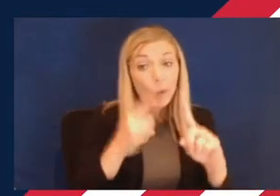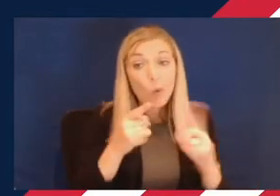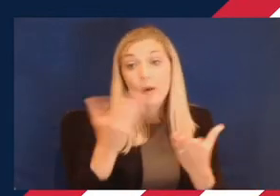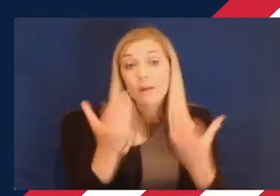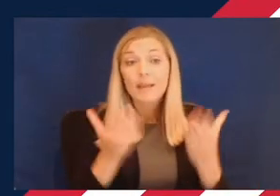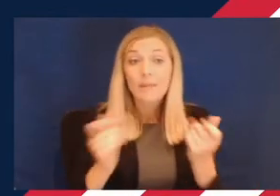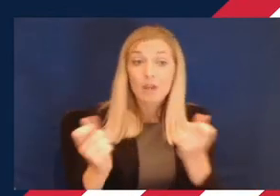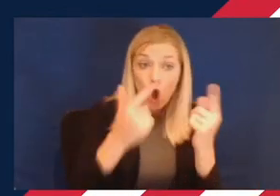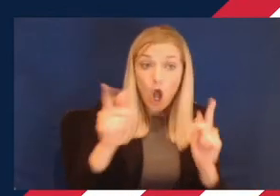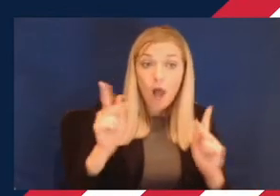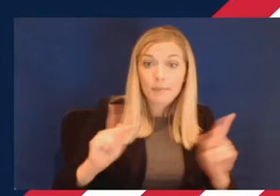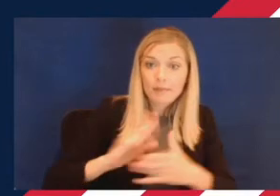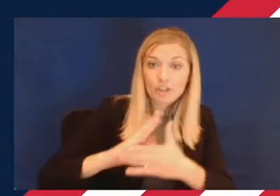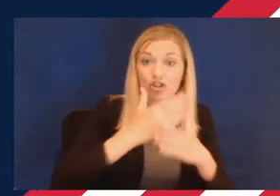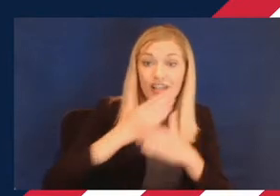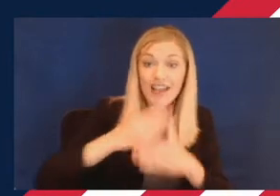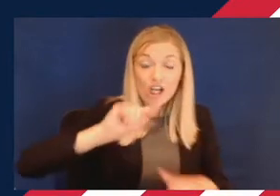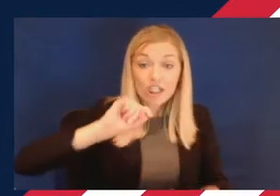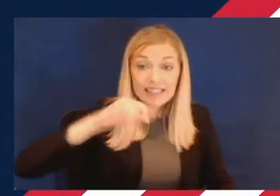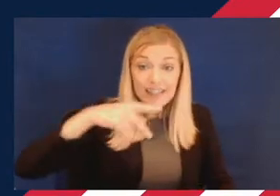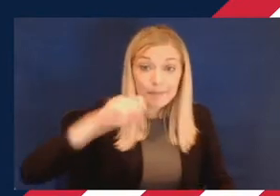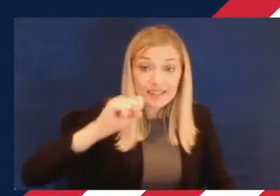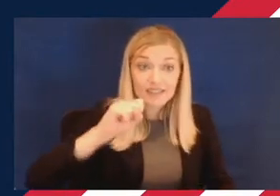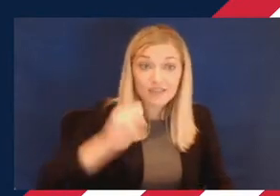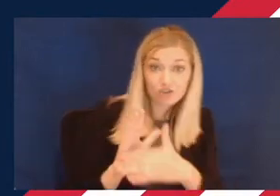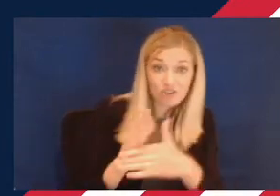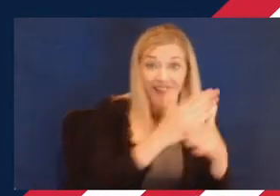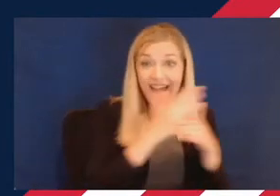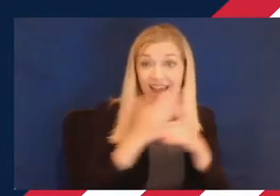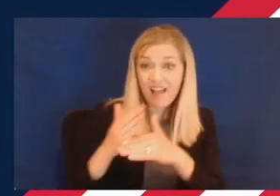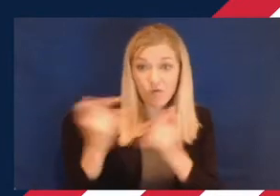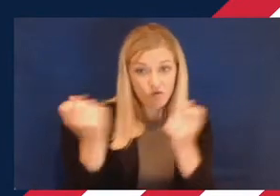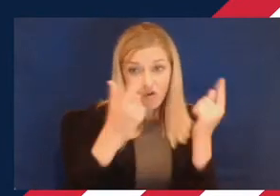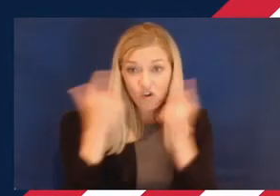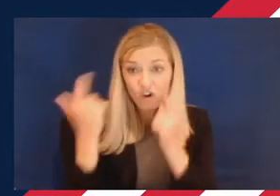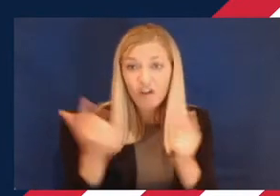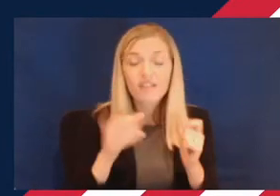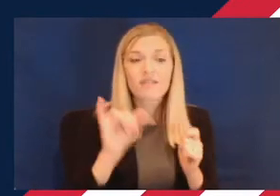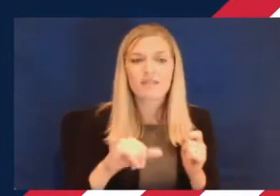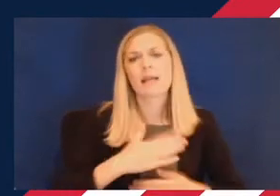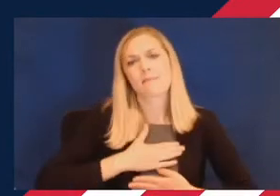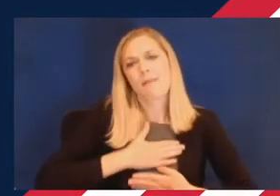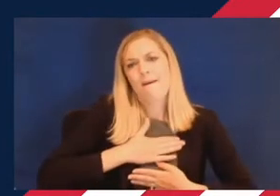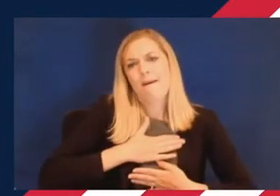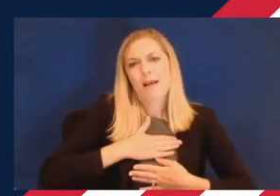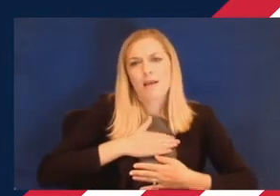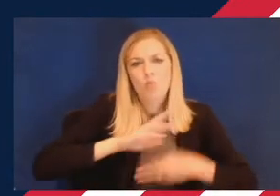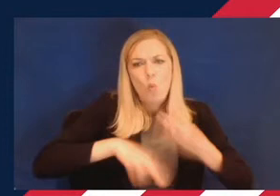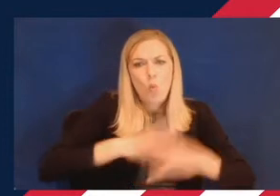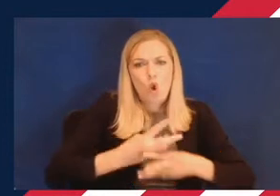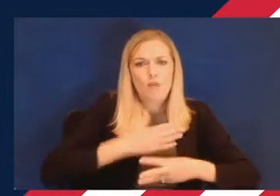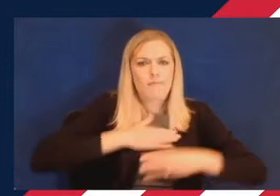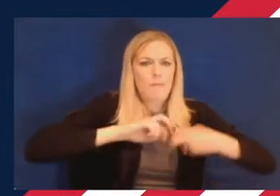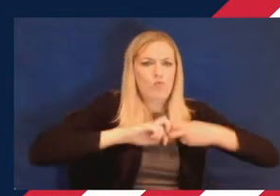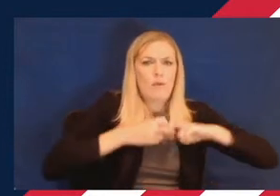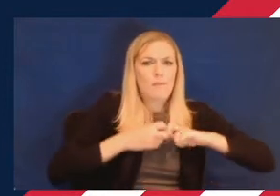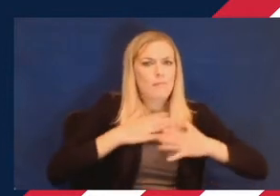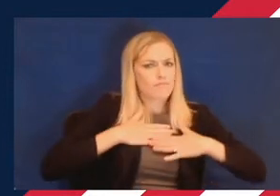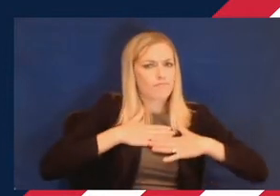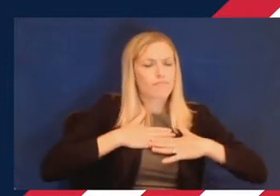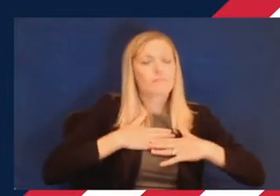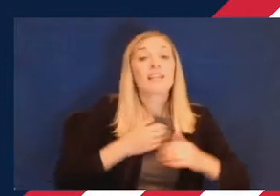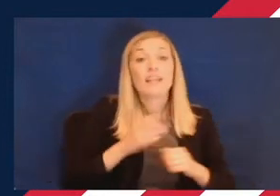effort. There's different ways of doing it. That's my world. That's my problem. Your problem is that there's a